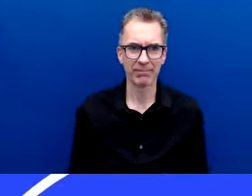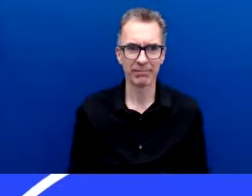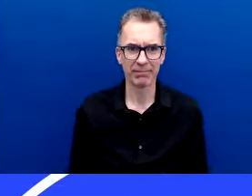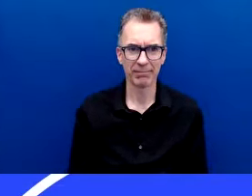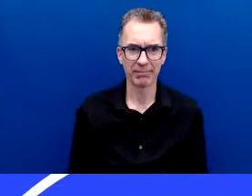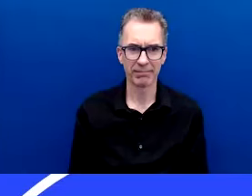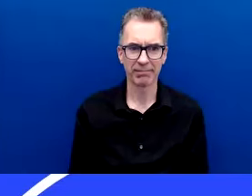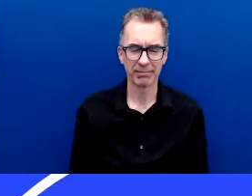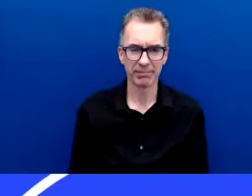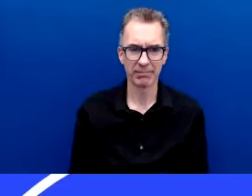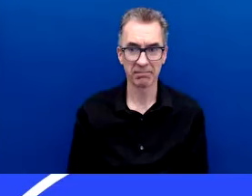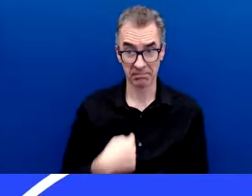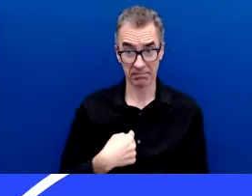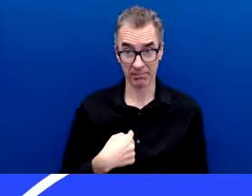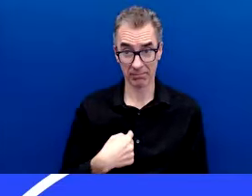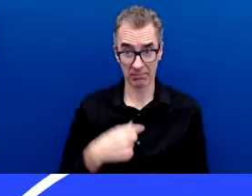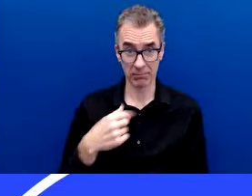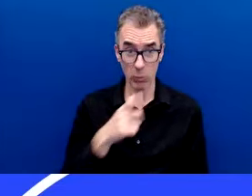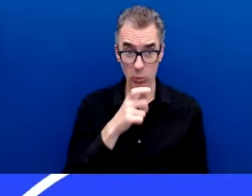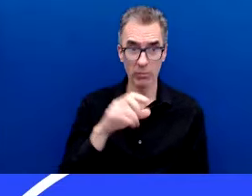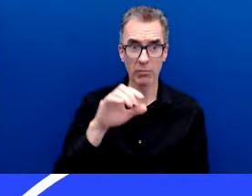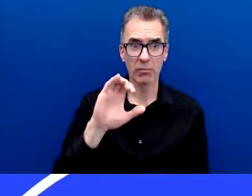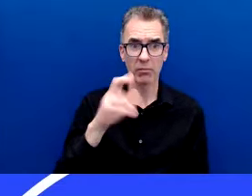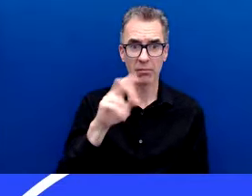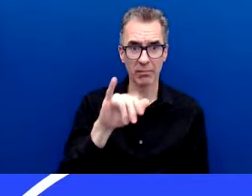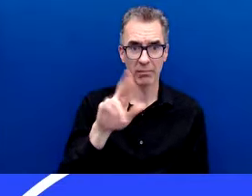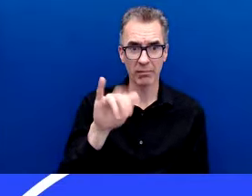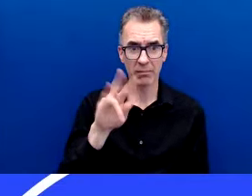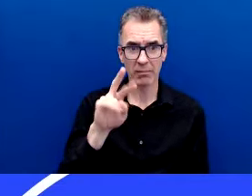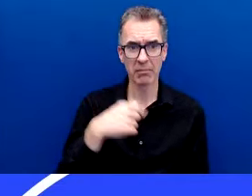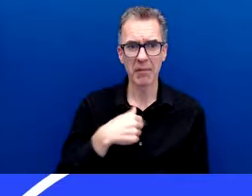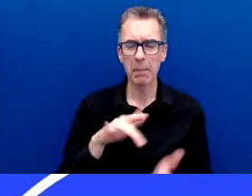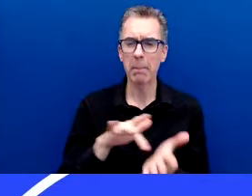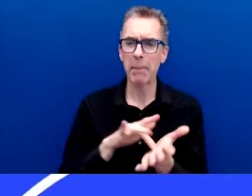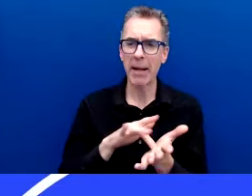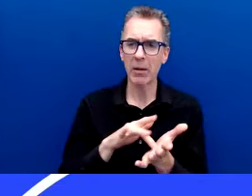So I'm going to introduce myself. My name is Chelsea Rivera. I'm a medical assisting instructor.